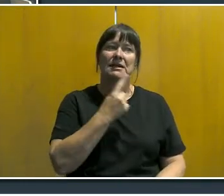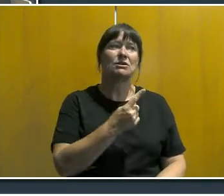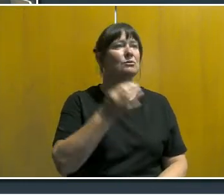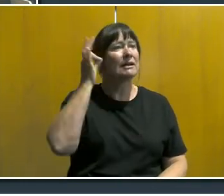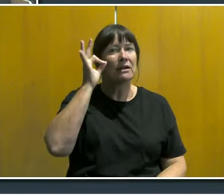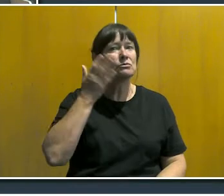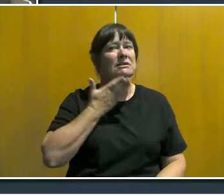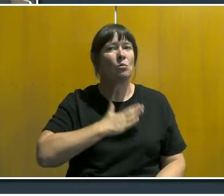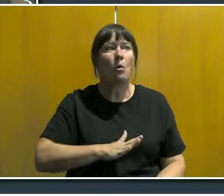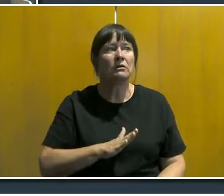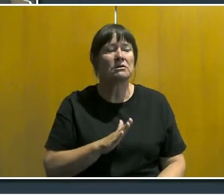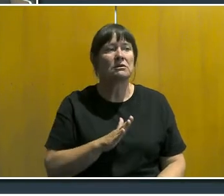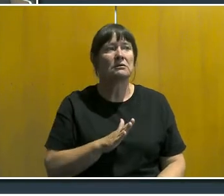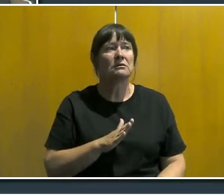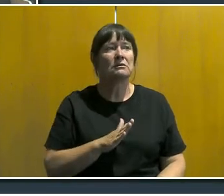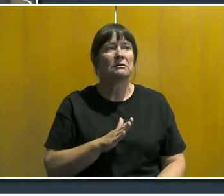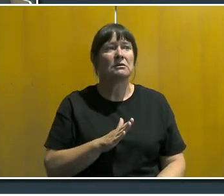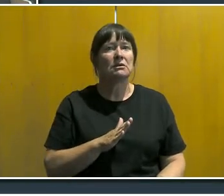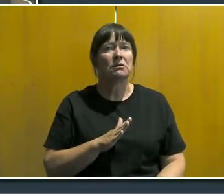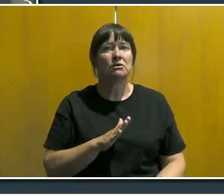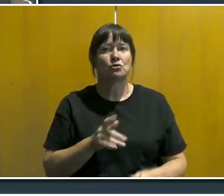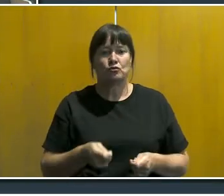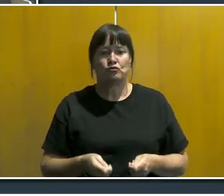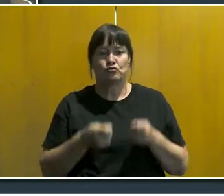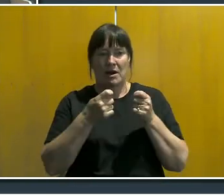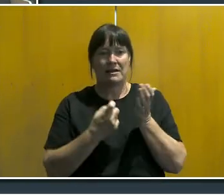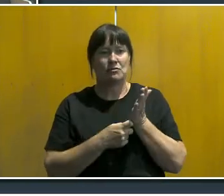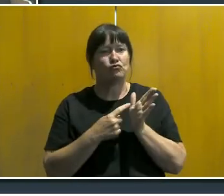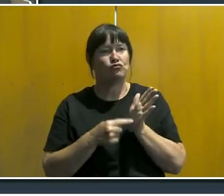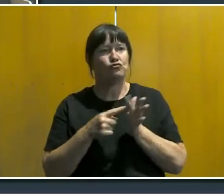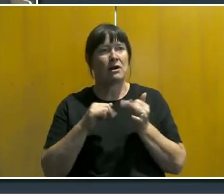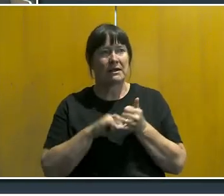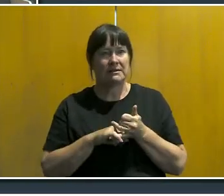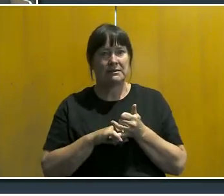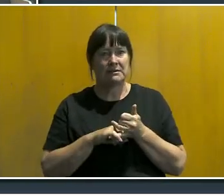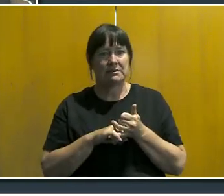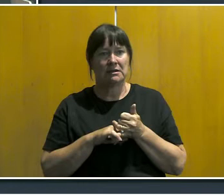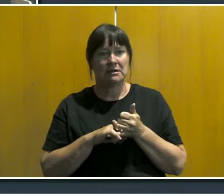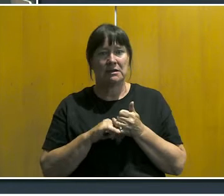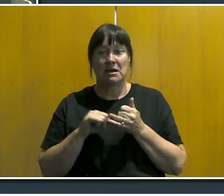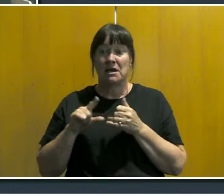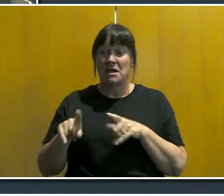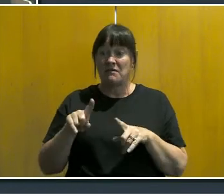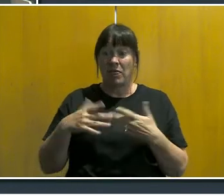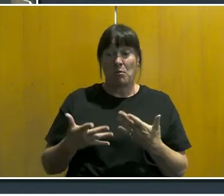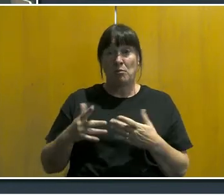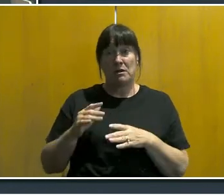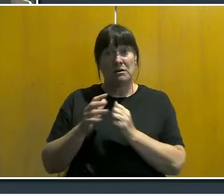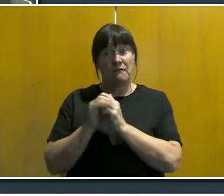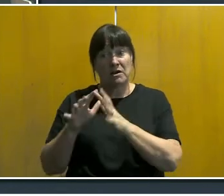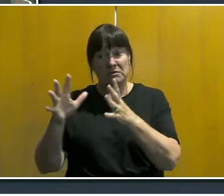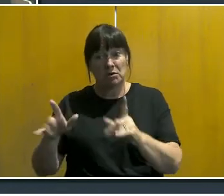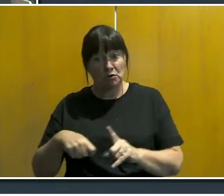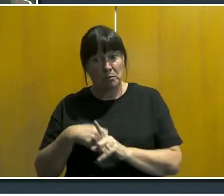council's intention to raise rates. In fact, it may be the opposite if you're paying rates on Friends Bush at the moment anyway.